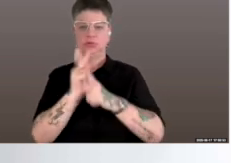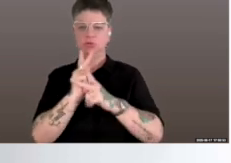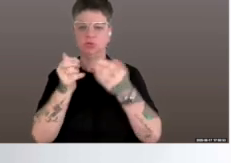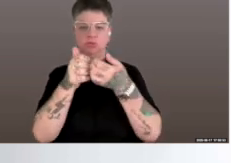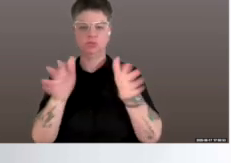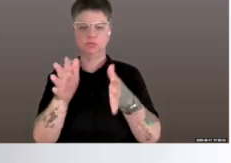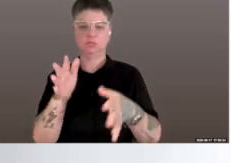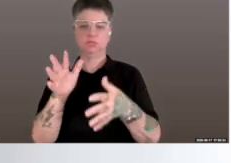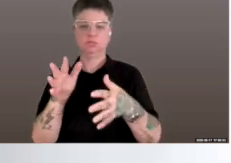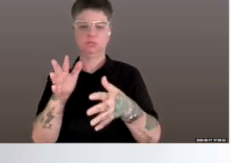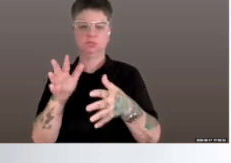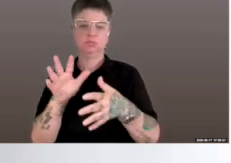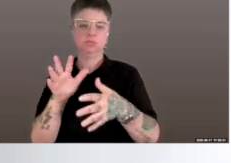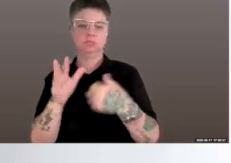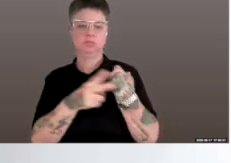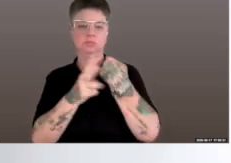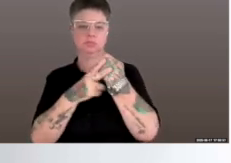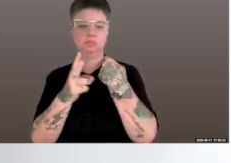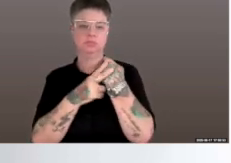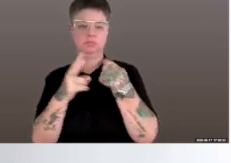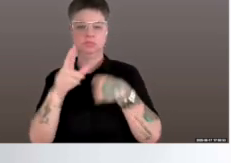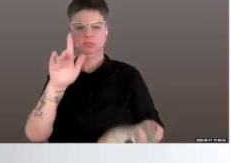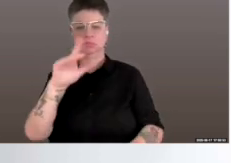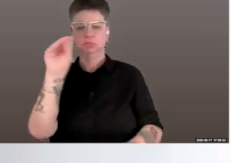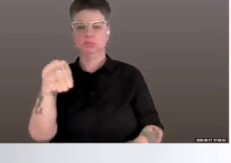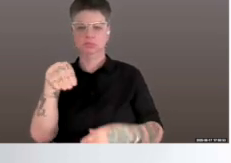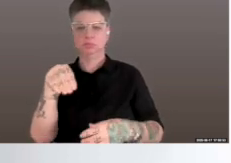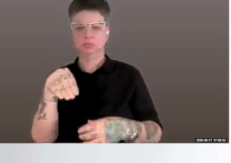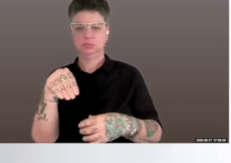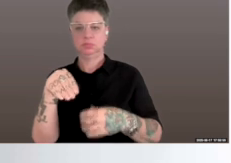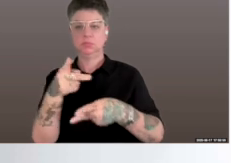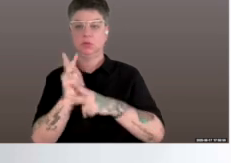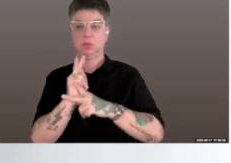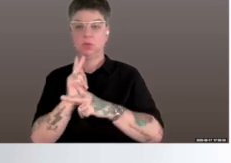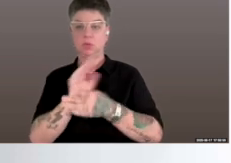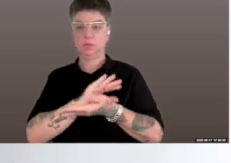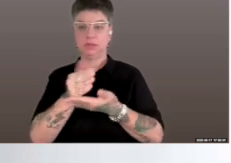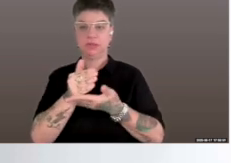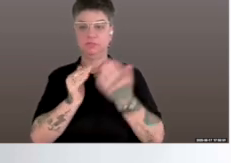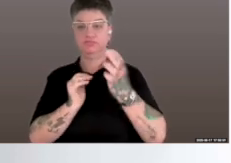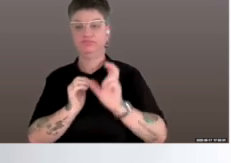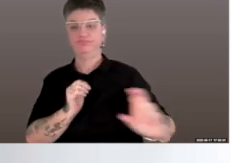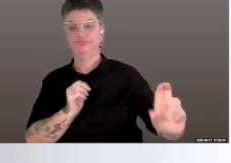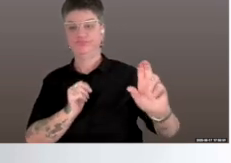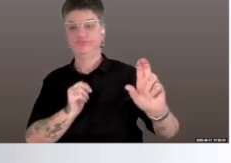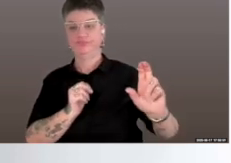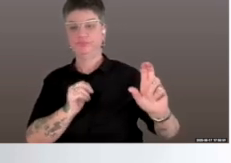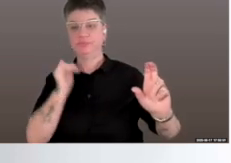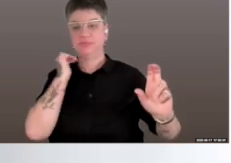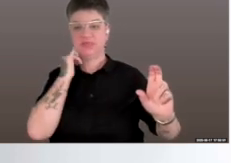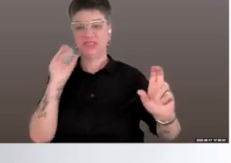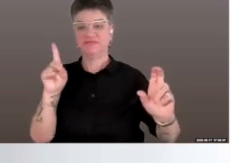The Sustainable Heavy Duty Initiatives for Future Technology, or SHIFT program, previously known as the Advanced